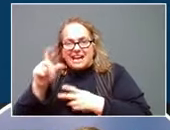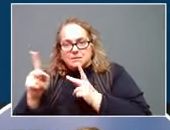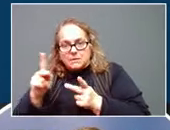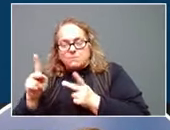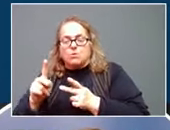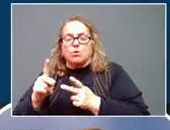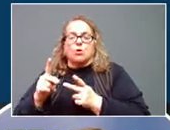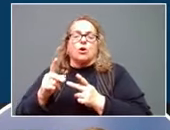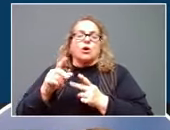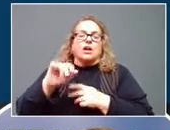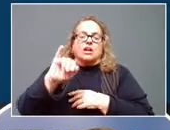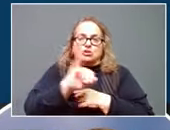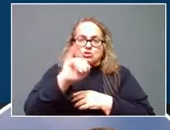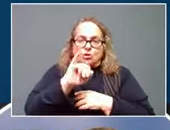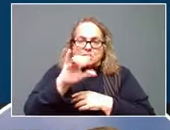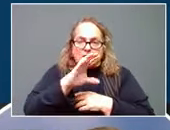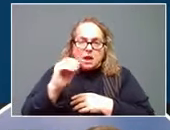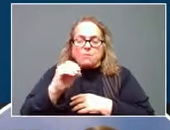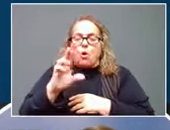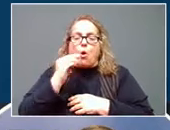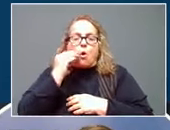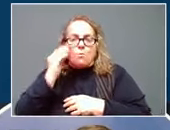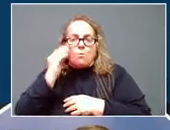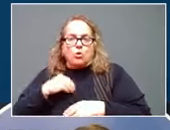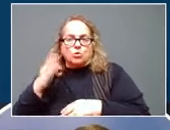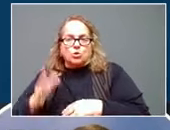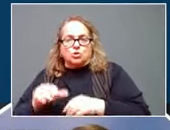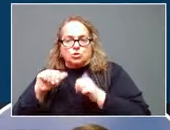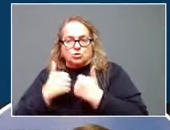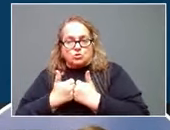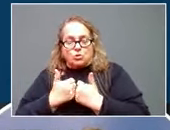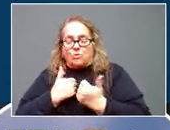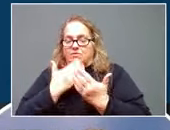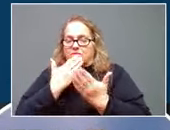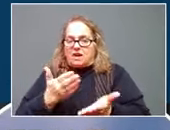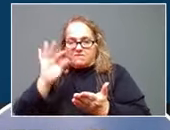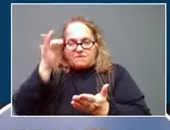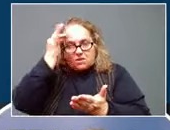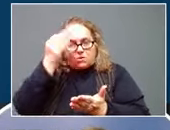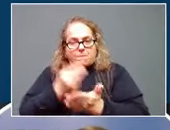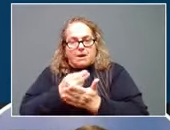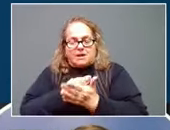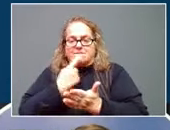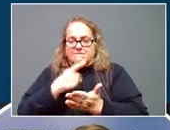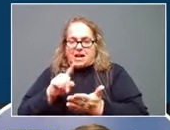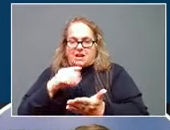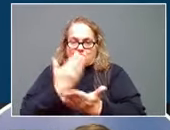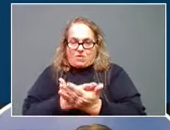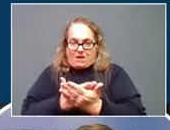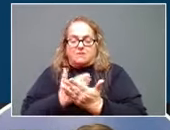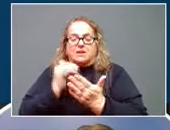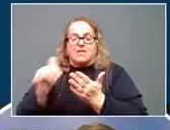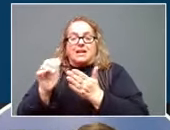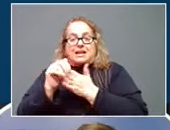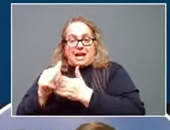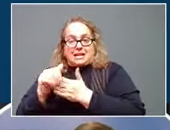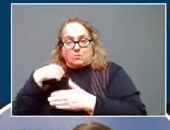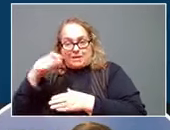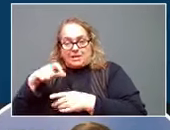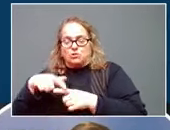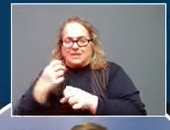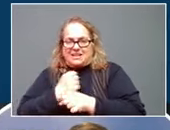homeowners associations. We're thankful for these federal funds that finally came through with the guidance we need, and we want to get these dollars out